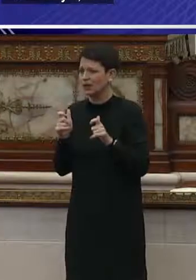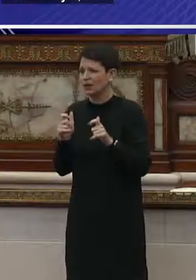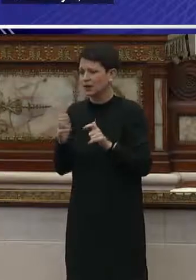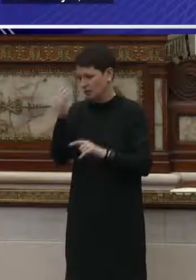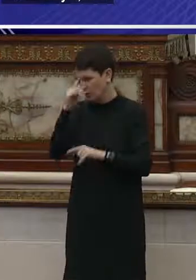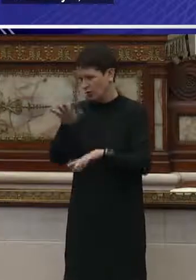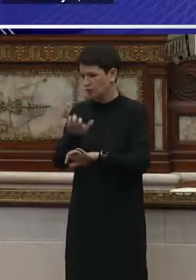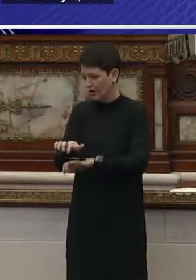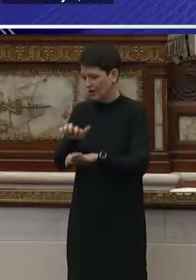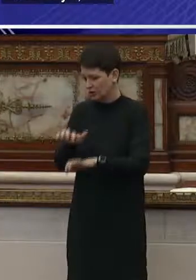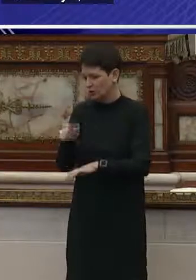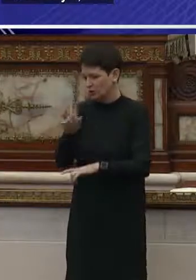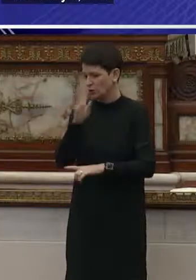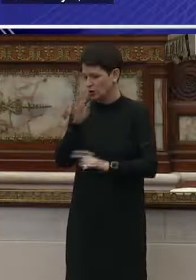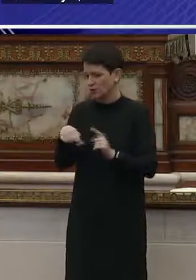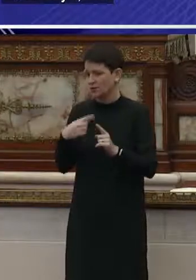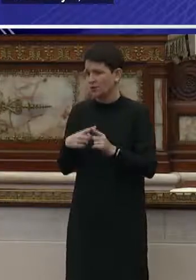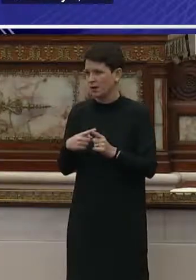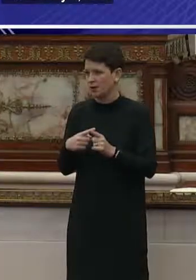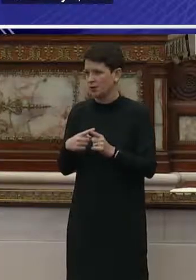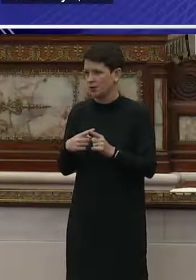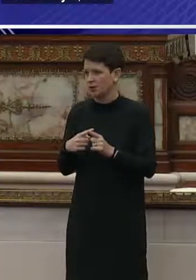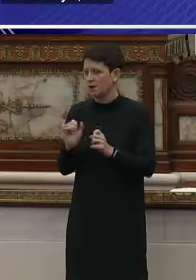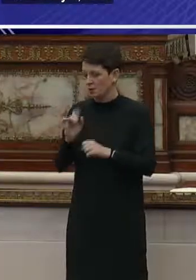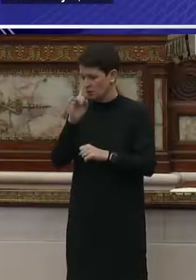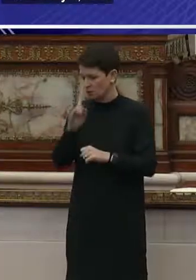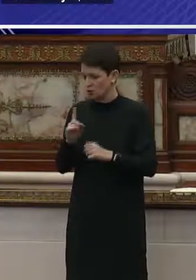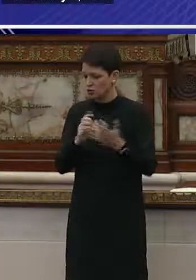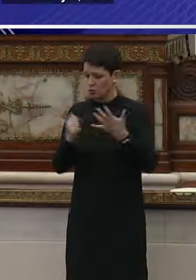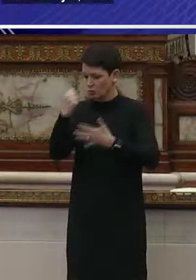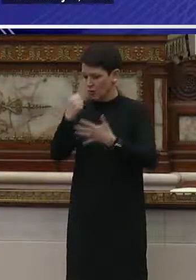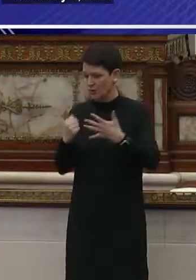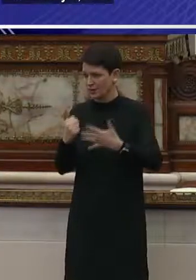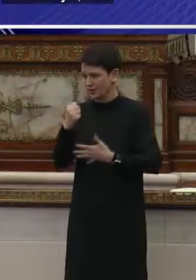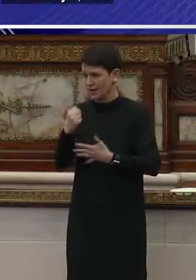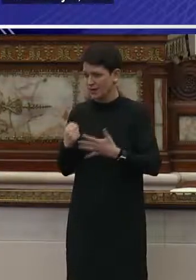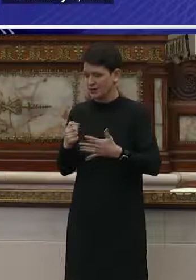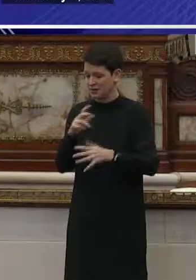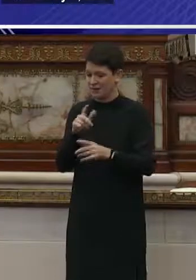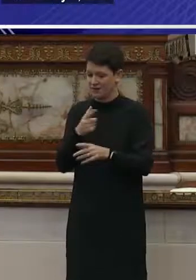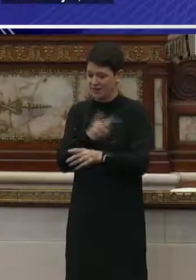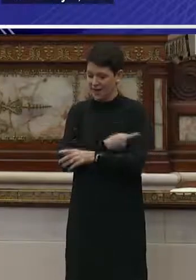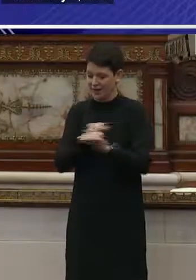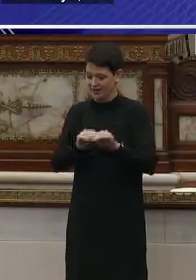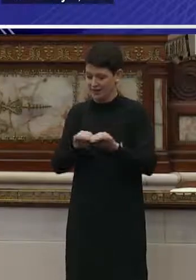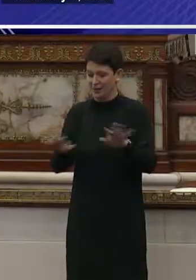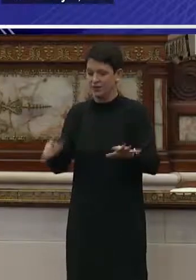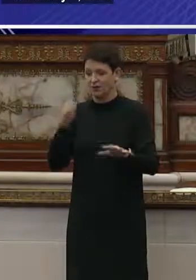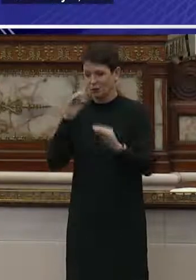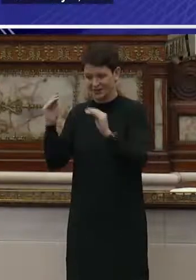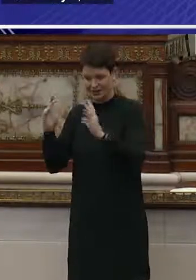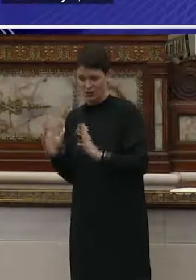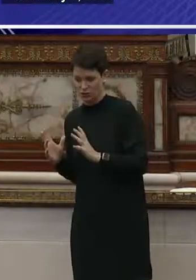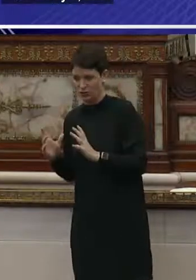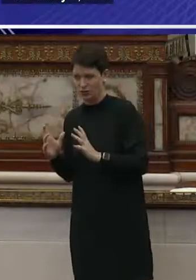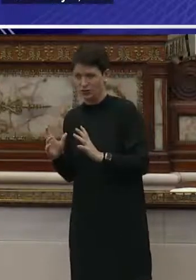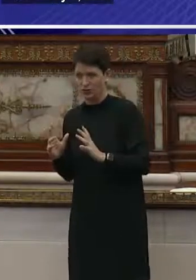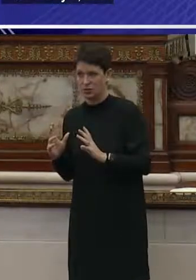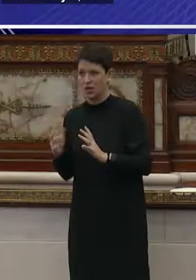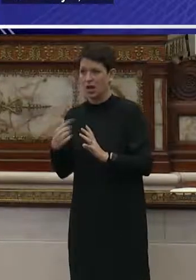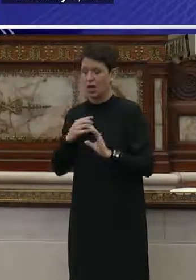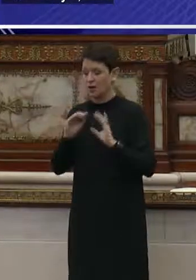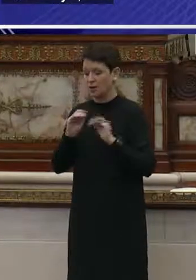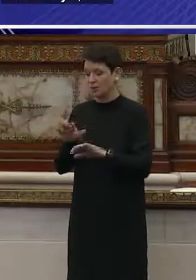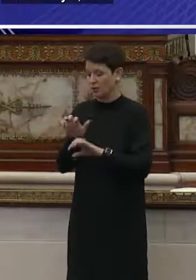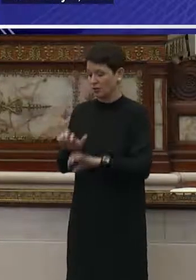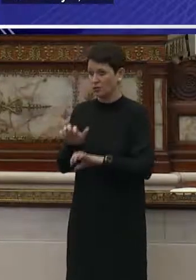the record, you talked about ensuring that you're prioritizing the vaccine distribution for our teachers. I just wanted to put on the